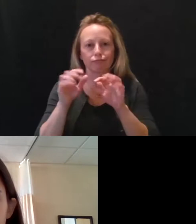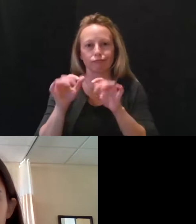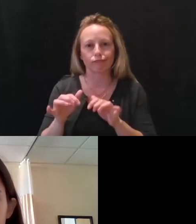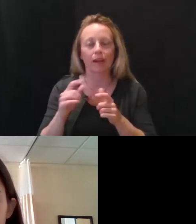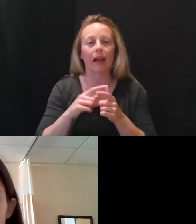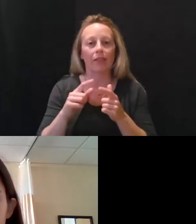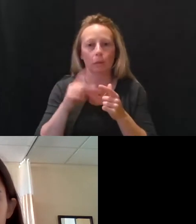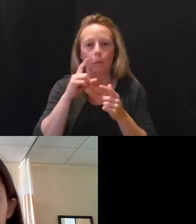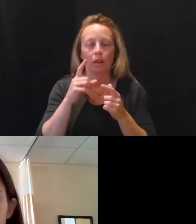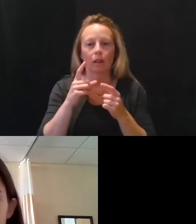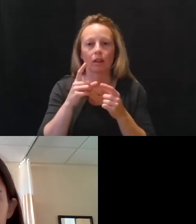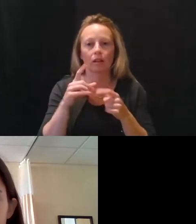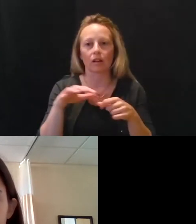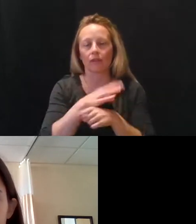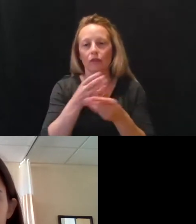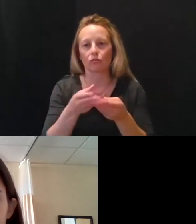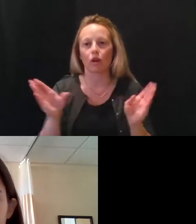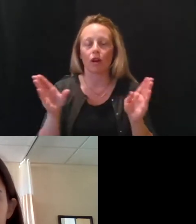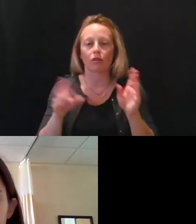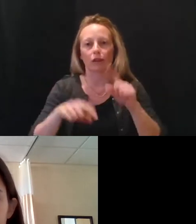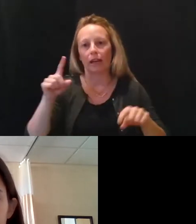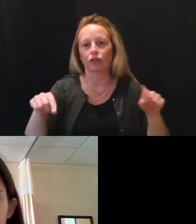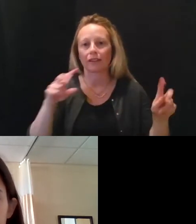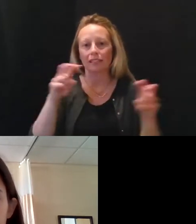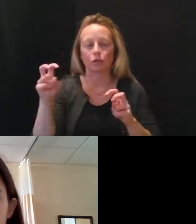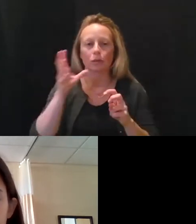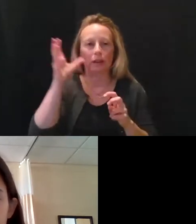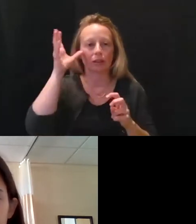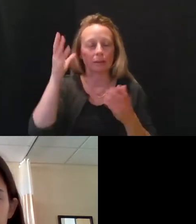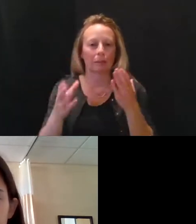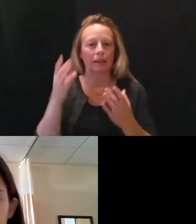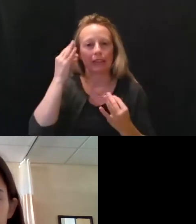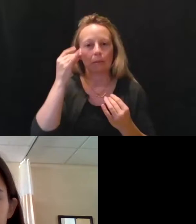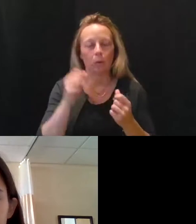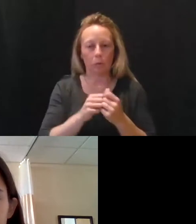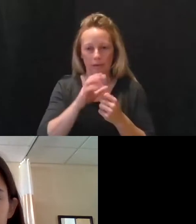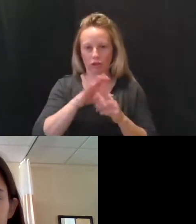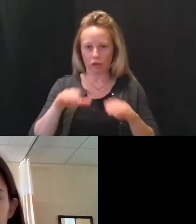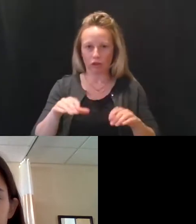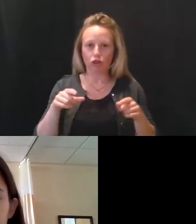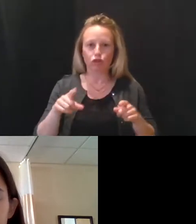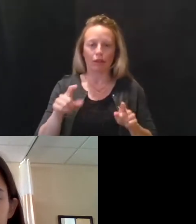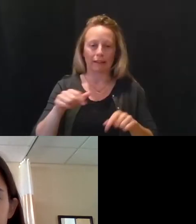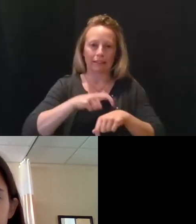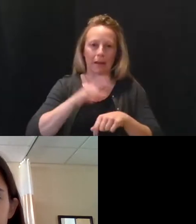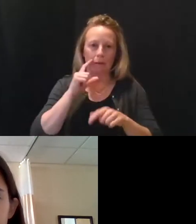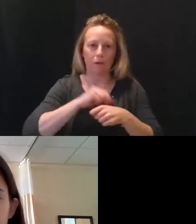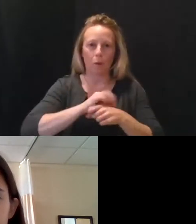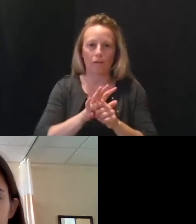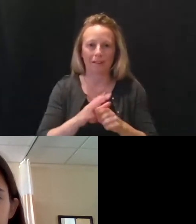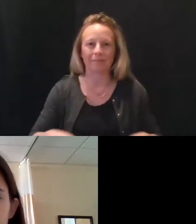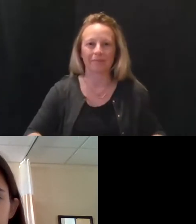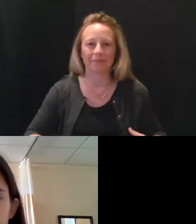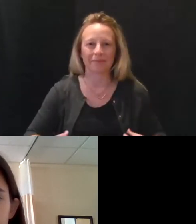broad range of issues that parents may be thinking about with their children during the time of COVID. So let's start